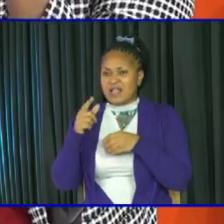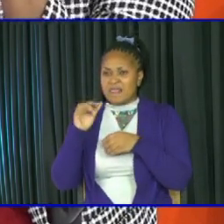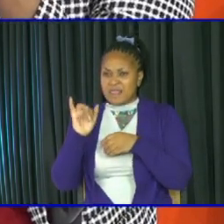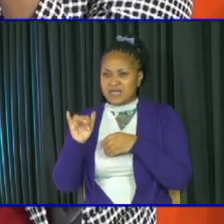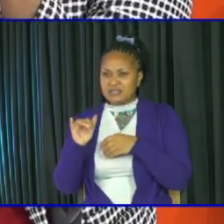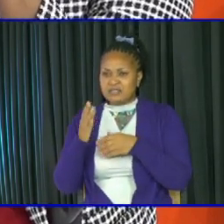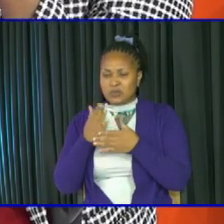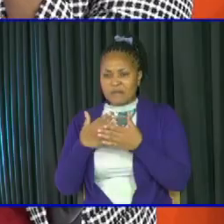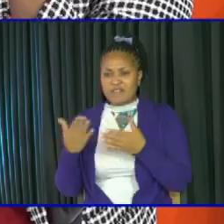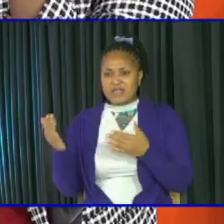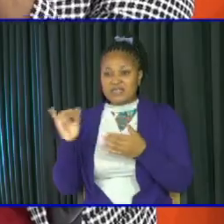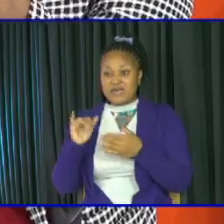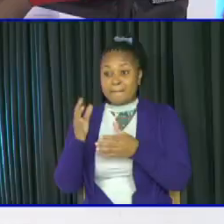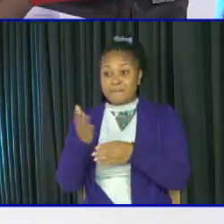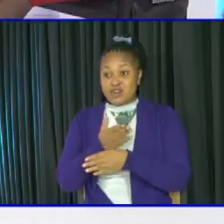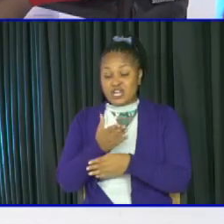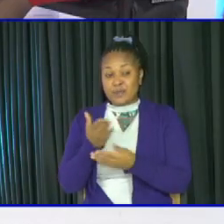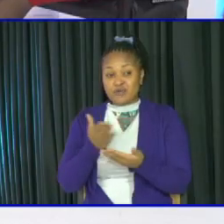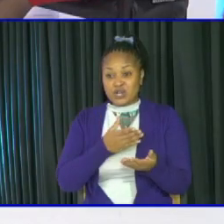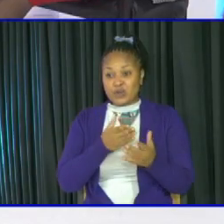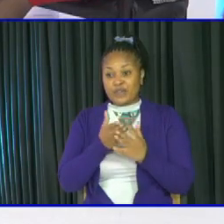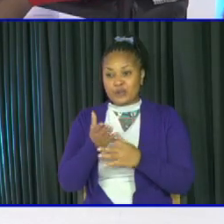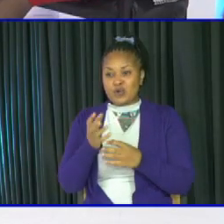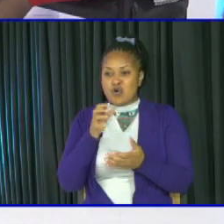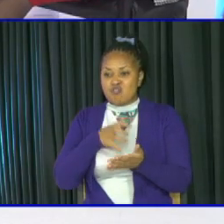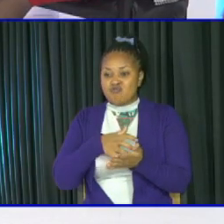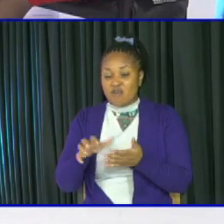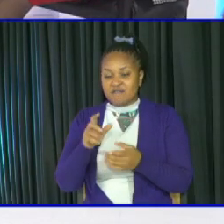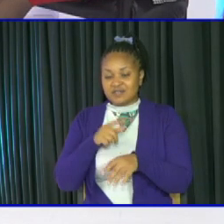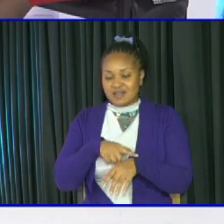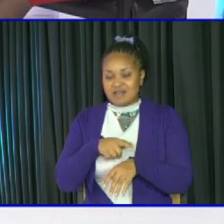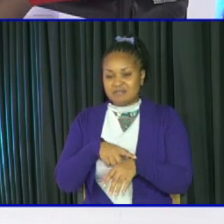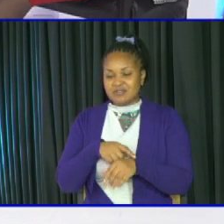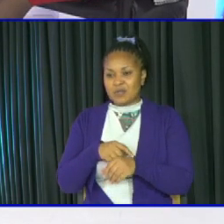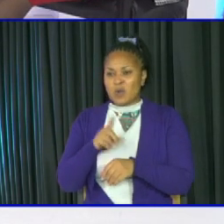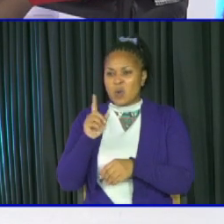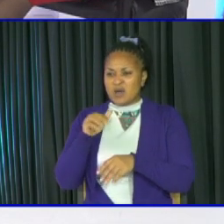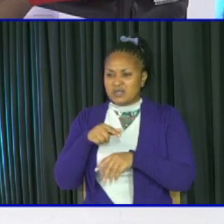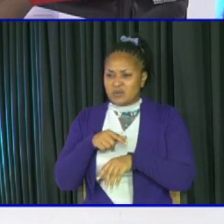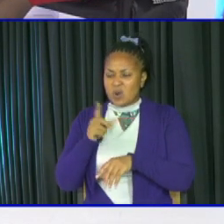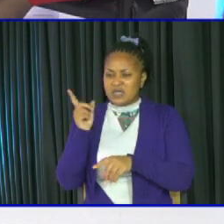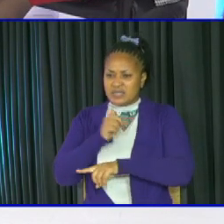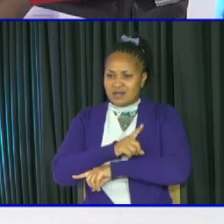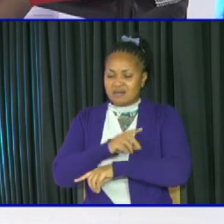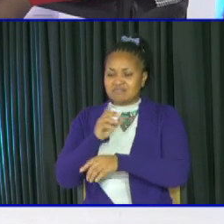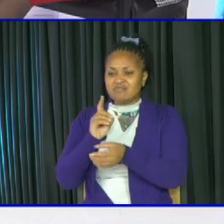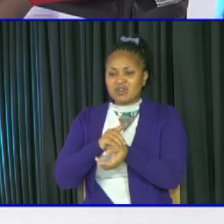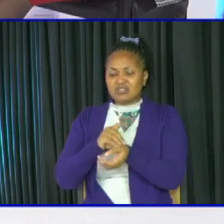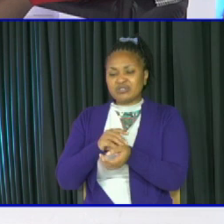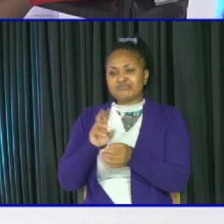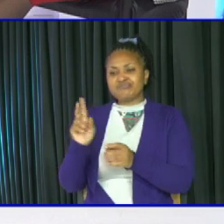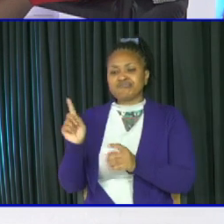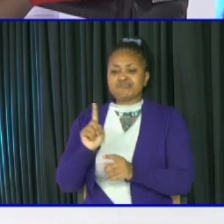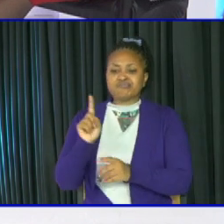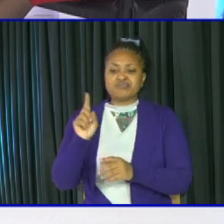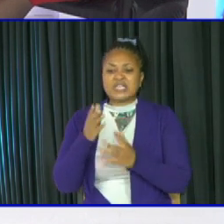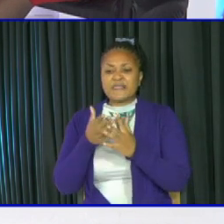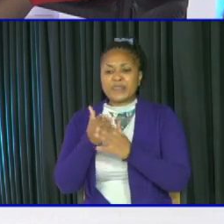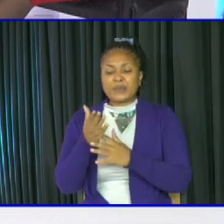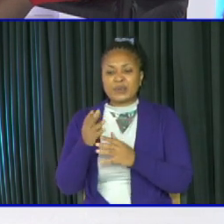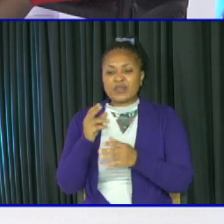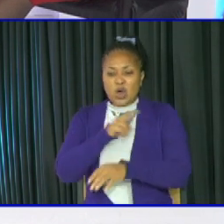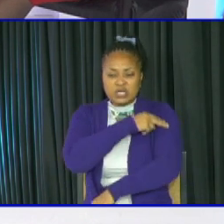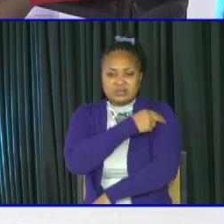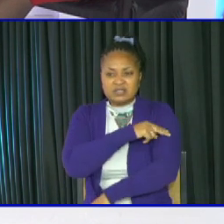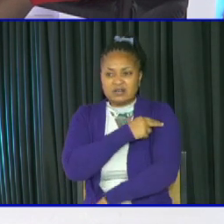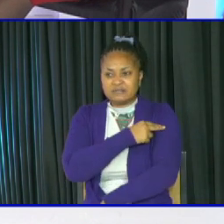the doctor was going through the ward. They came and saw me, and basically they were leaving. I had